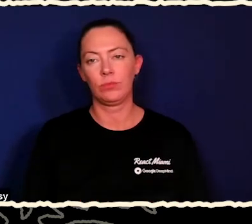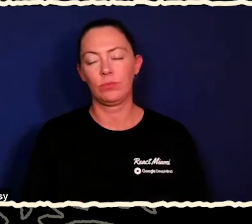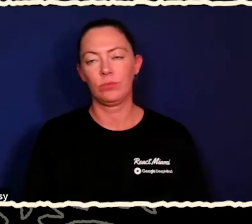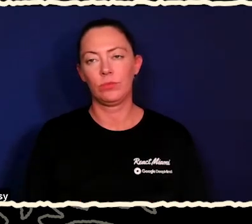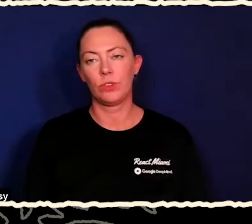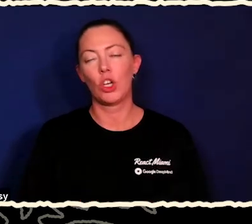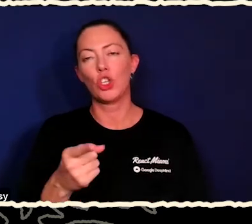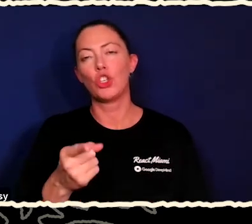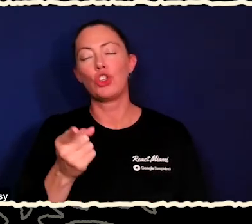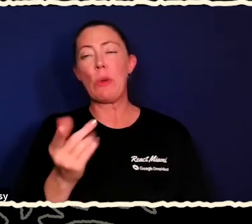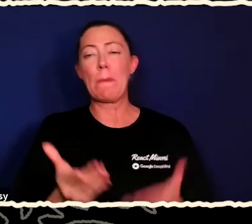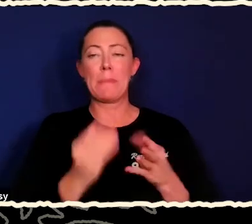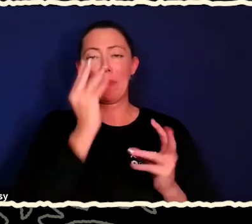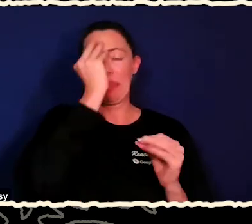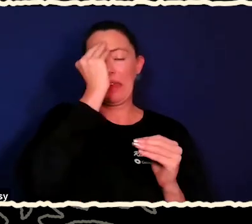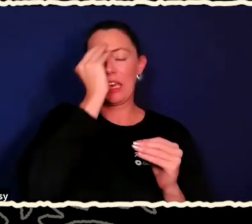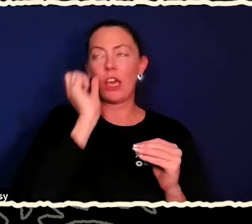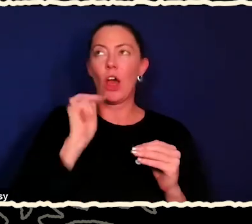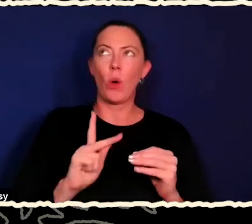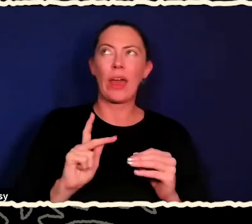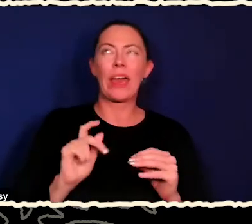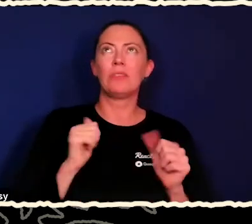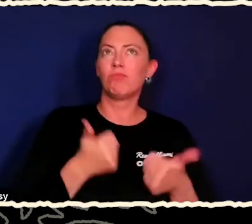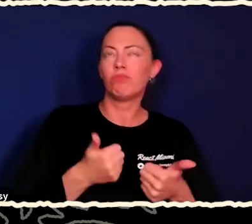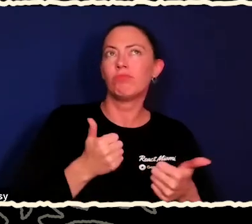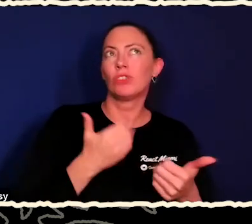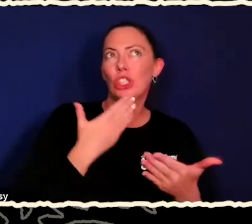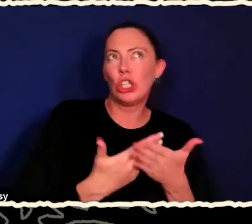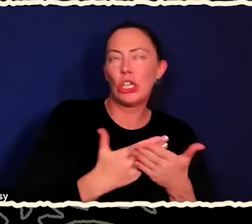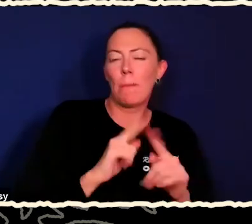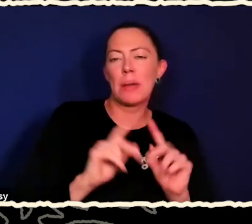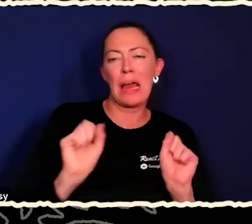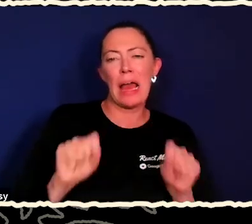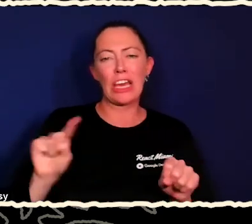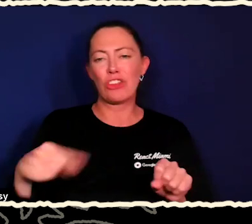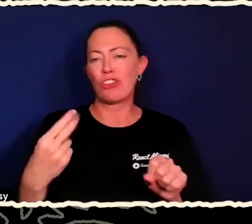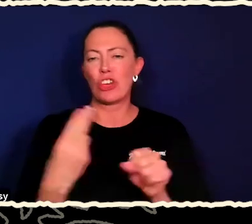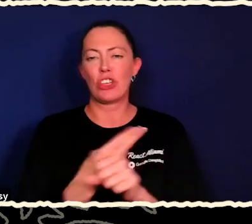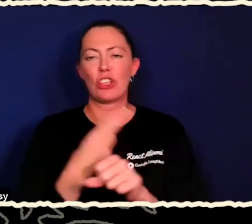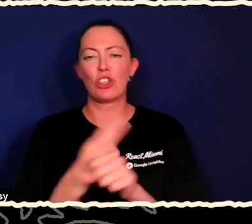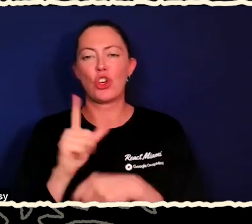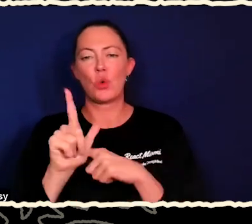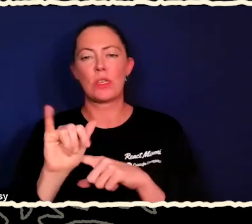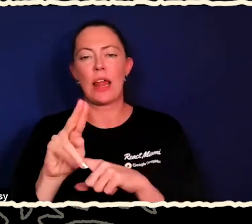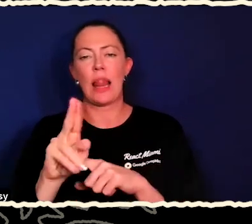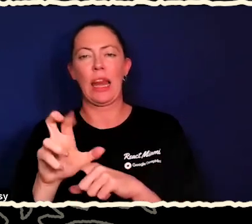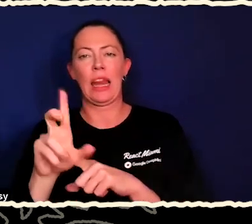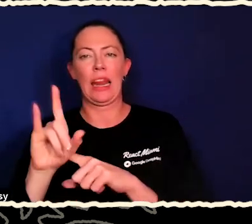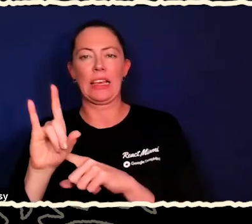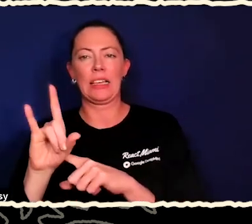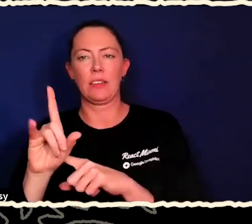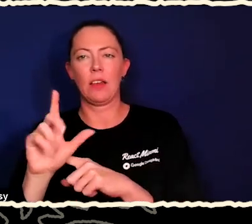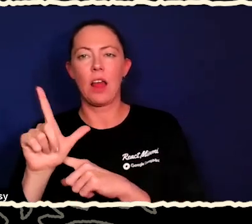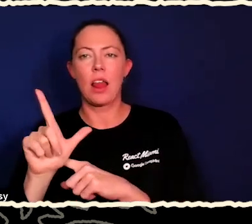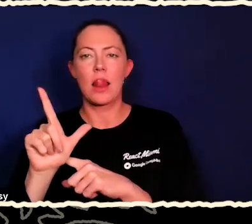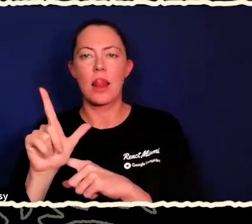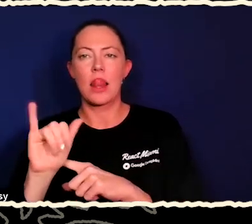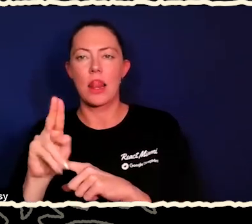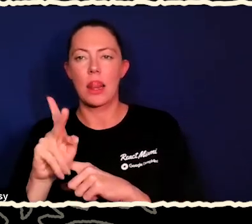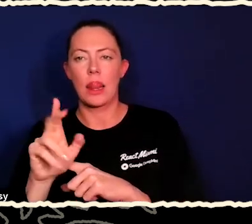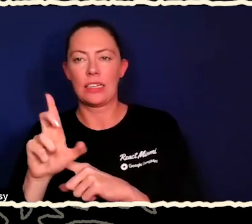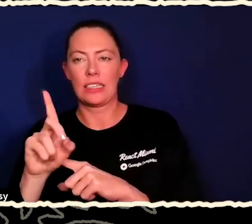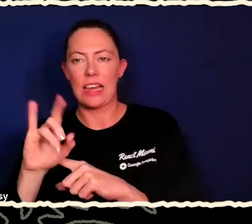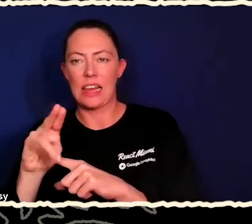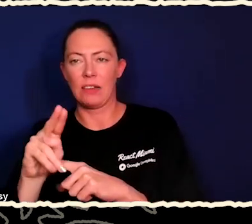You might be telling yourself, okay, cool, but I can just use LinkedIn. Frameworks aren't the holy grail, but for some use cases, they